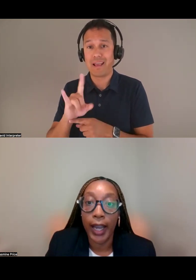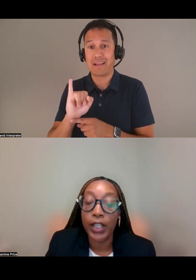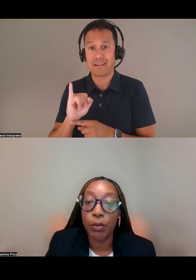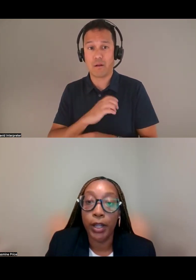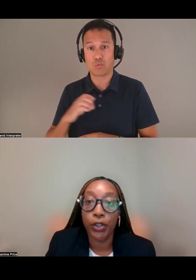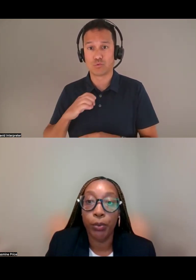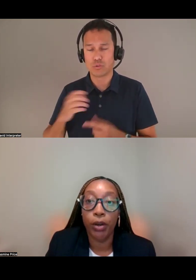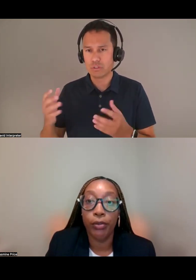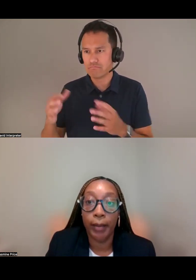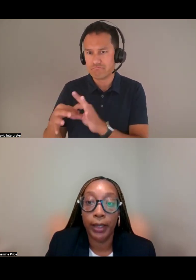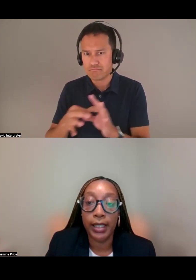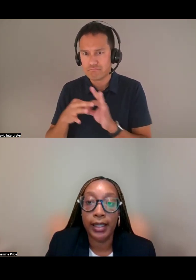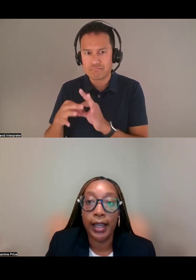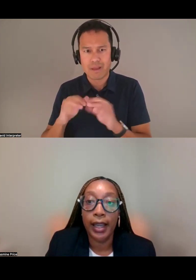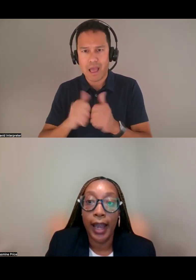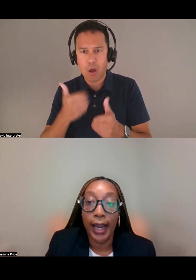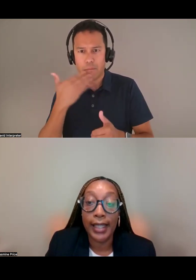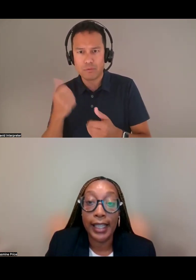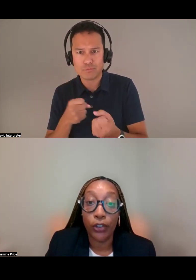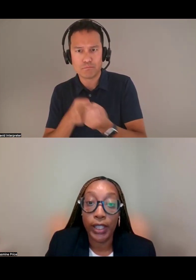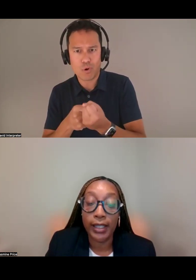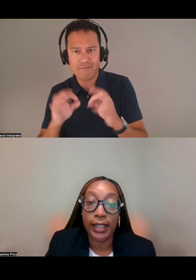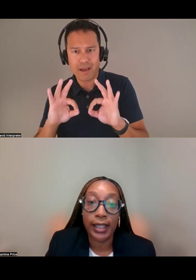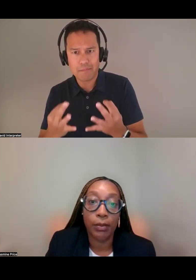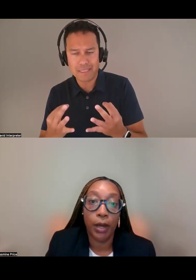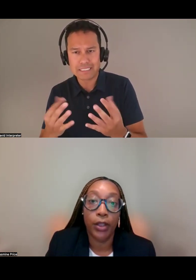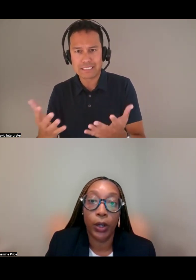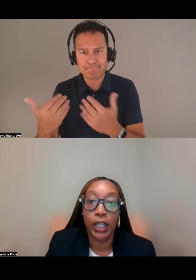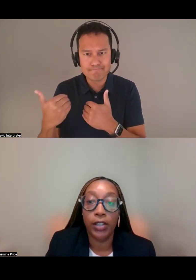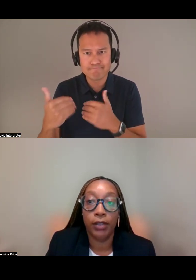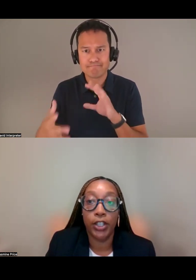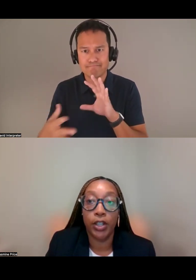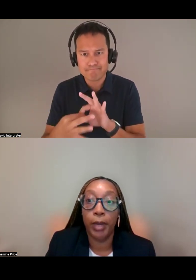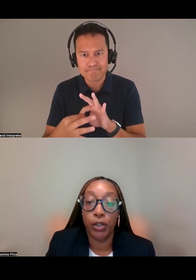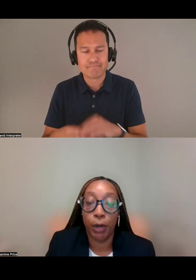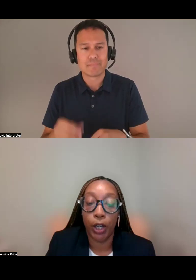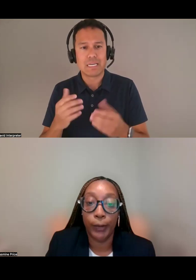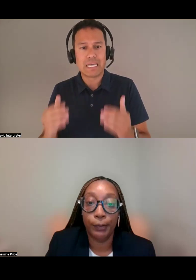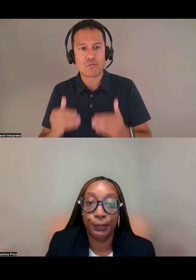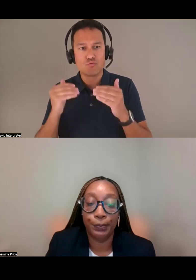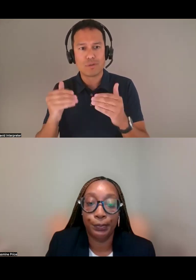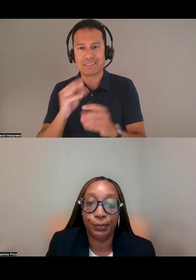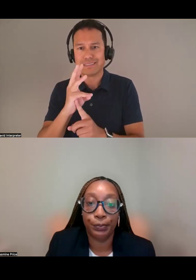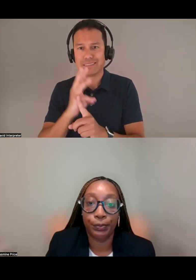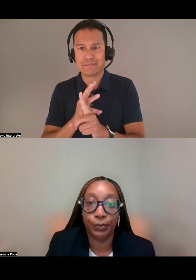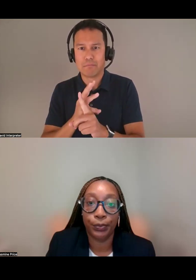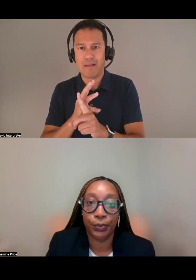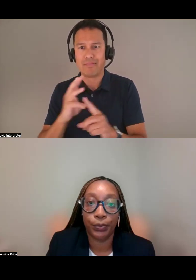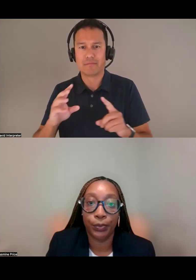engagement and to better support families and increase the 6-month early intervention benchmark.